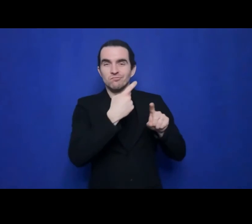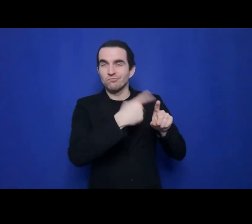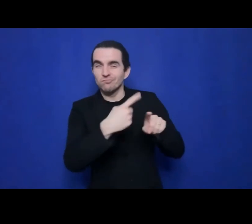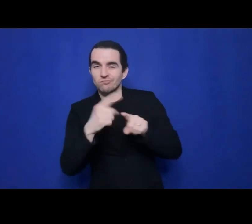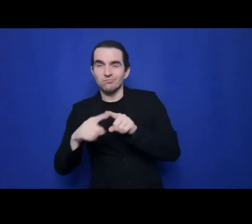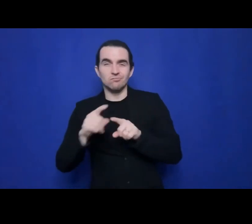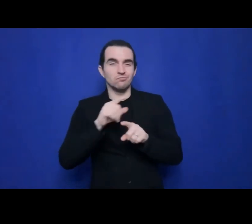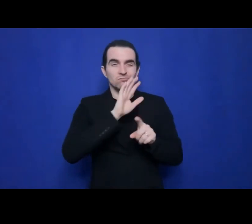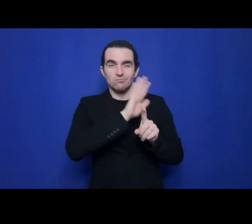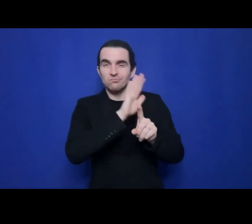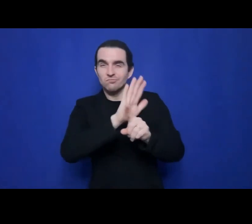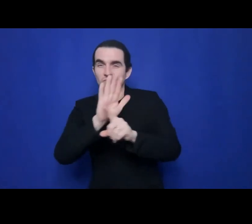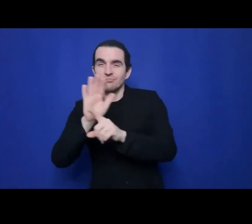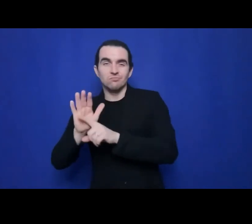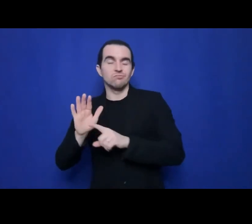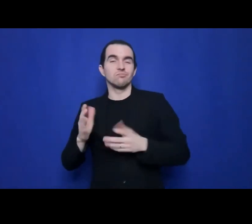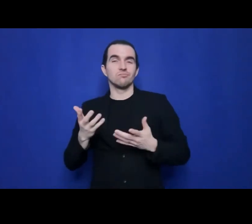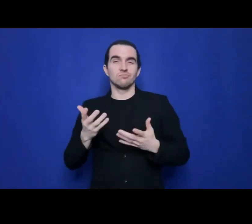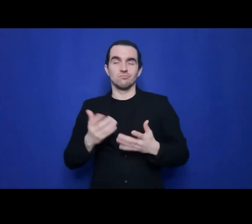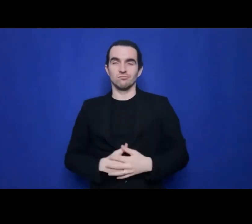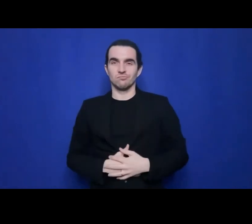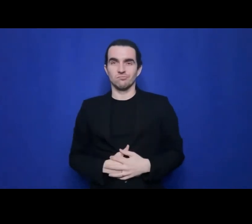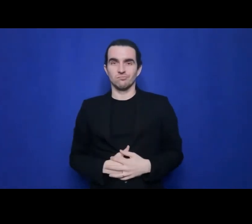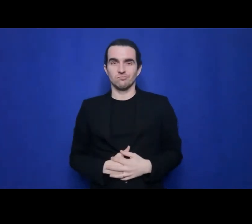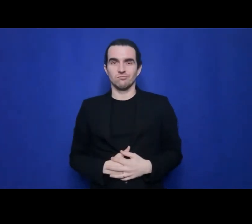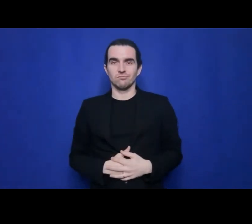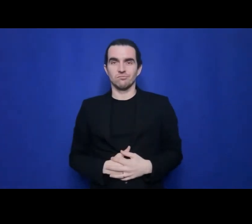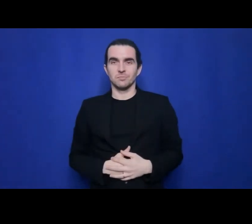han sido aún mucho más. they have done a lot more.